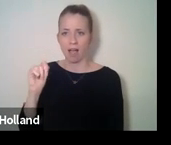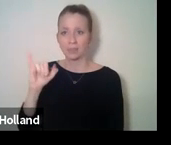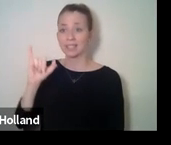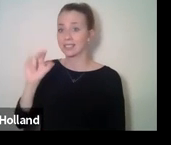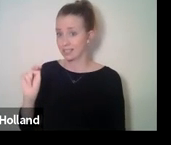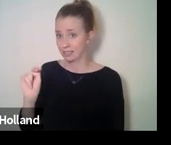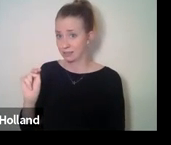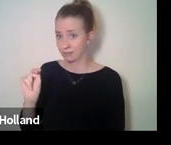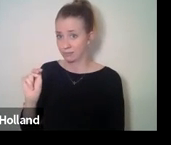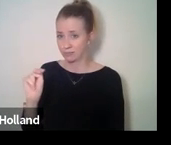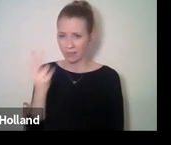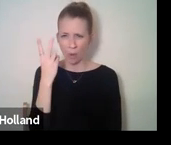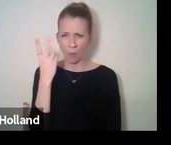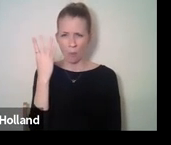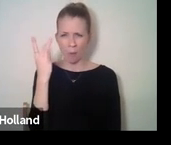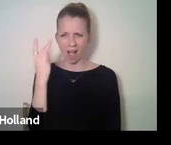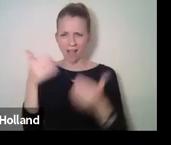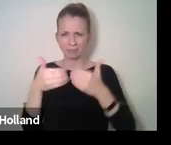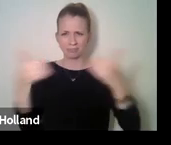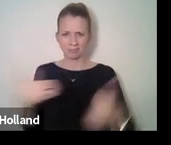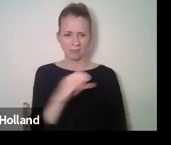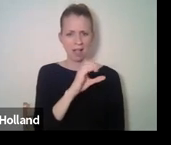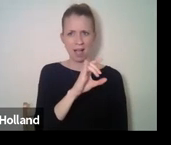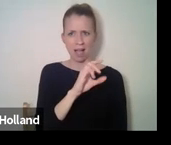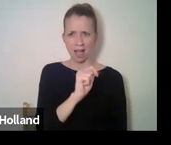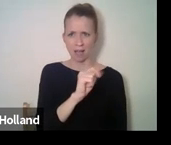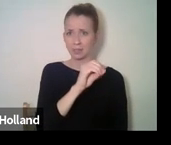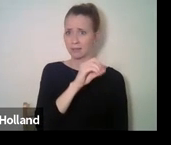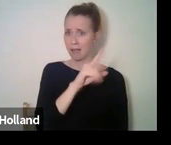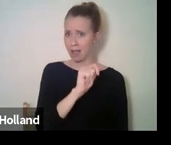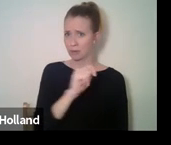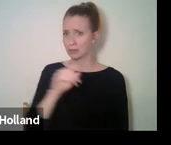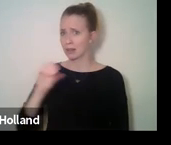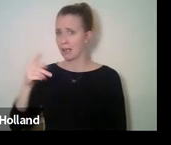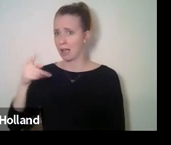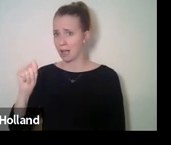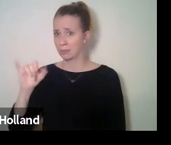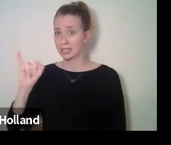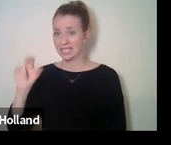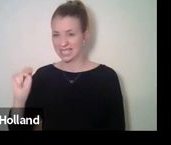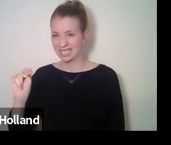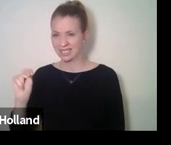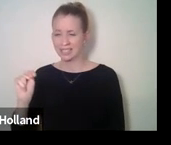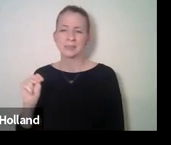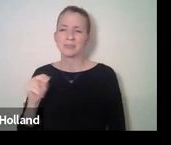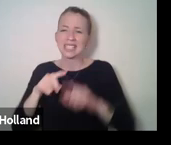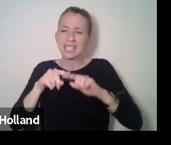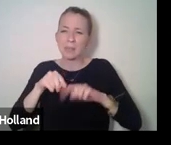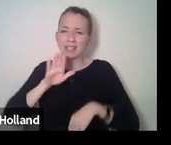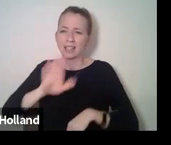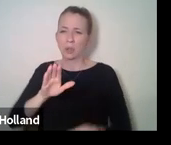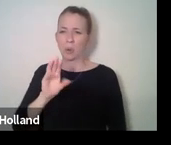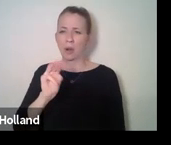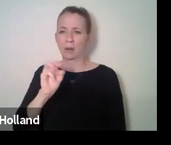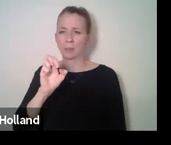The distinction between opt-out and opt-in is based on the meter classification. So